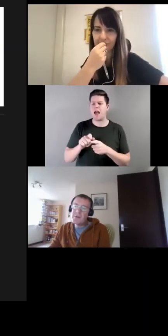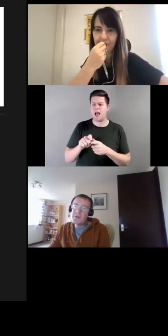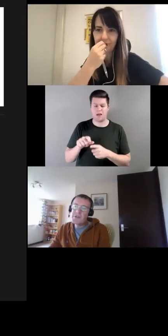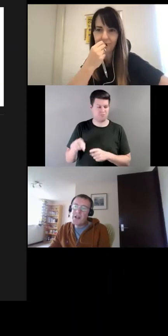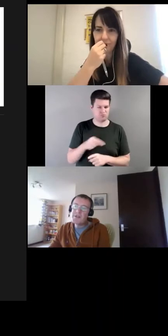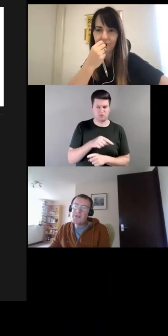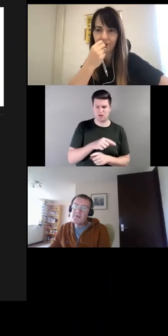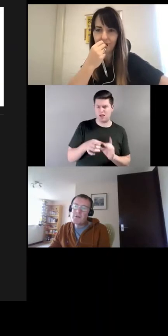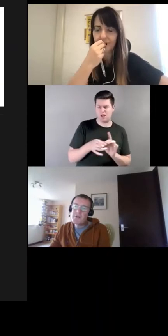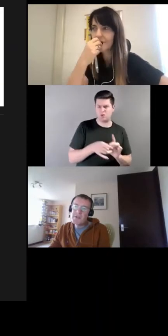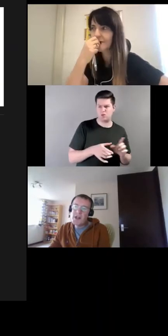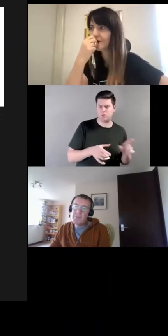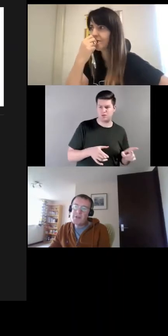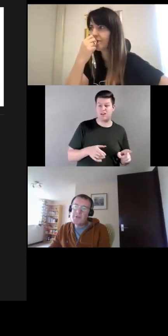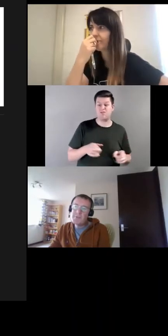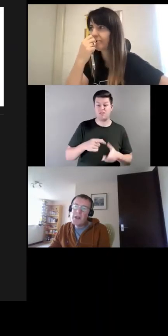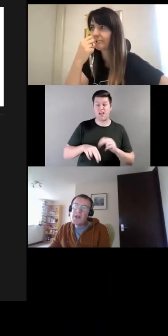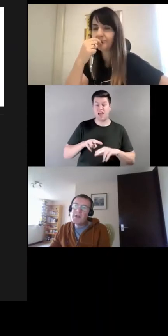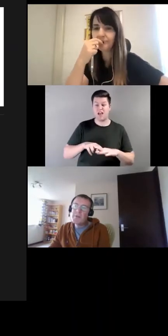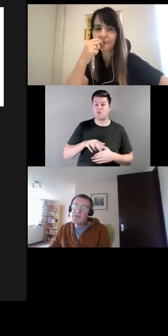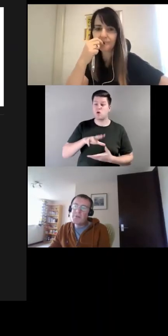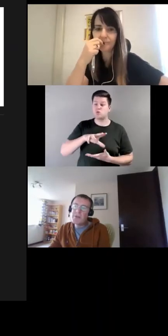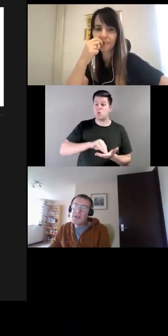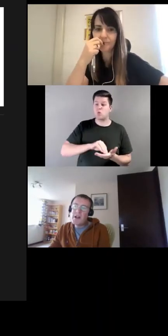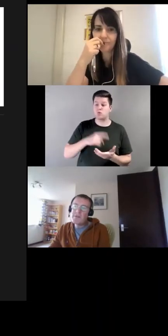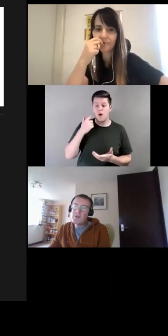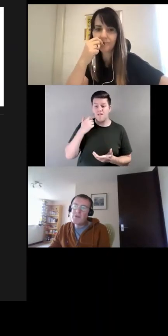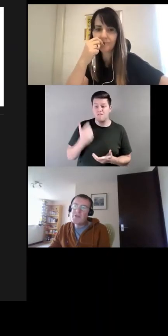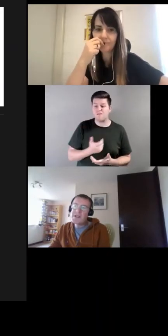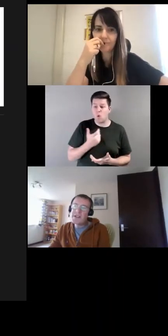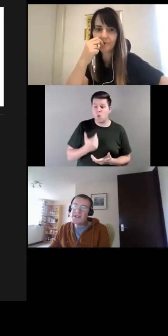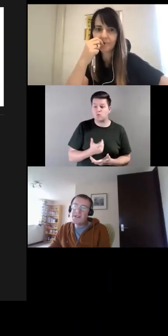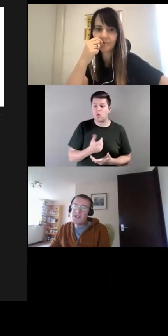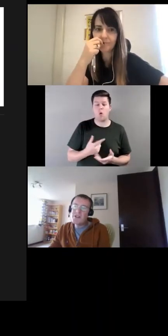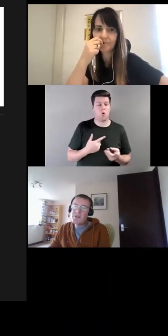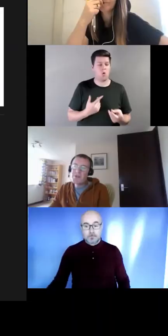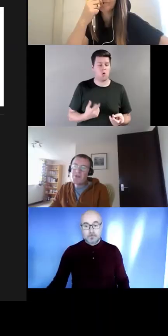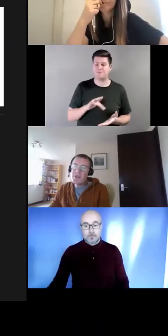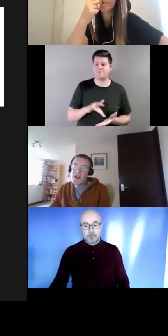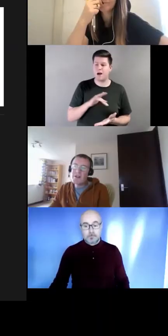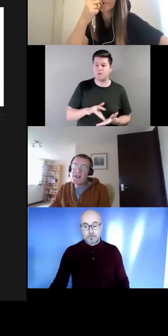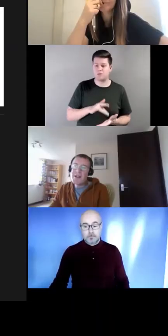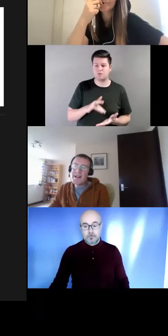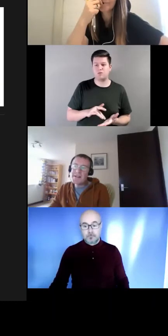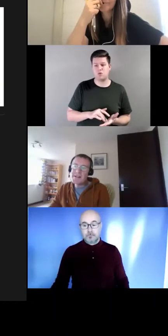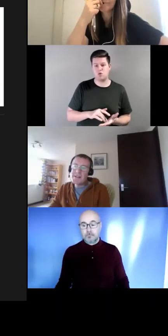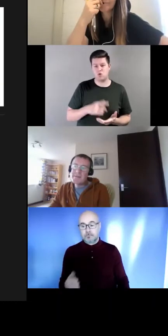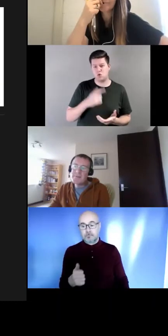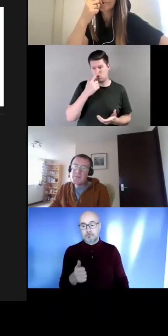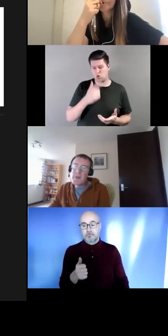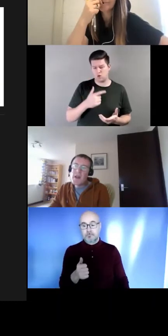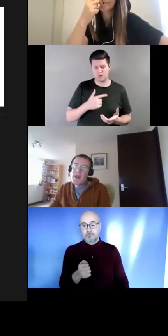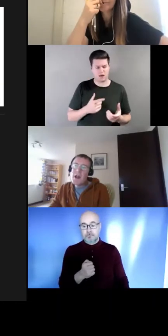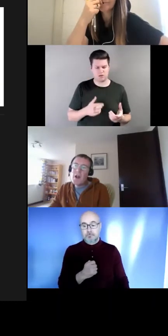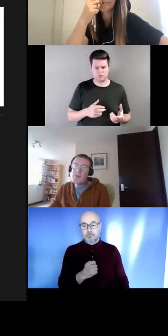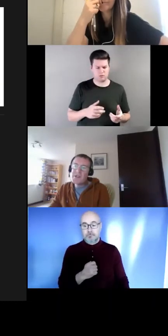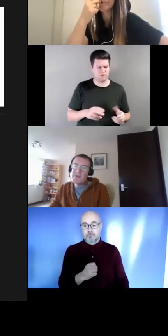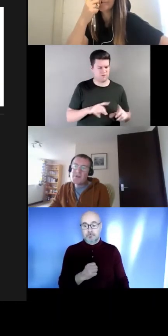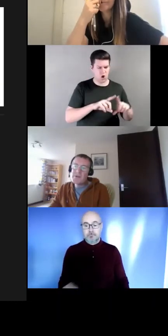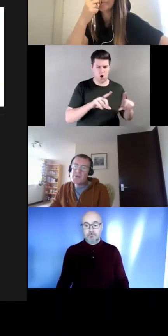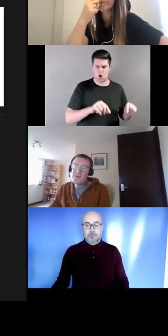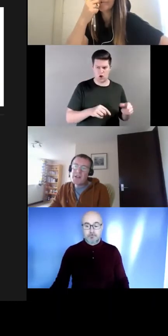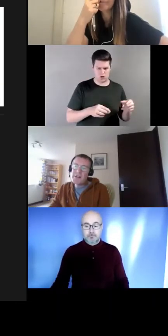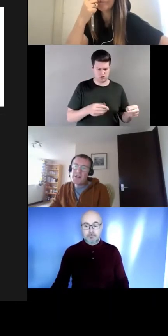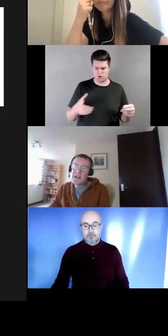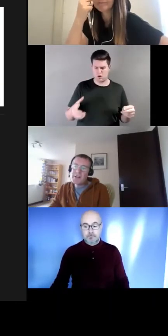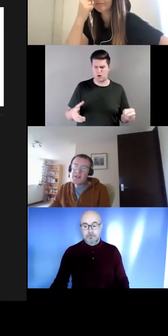person downloads that to their phone or tablet, they will simply have to hold their existing Young Scot card against it. Our